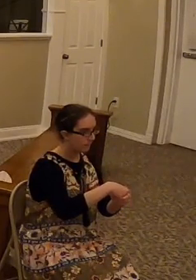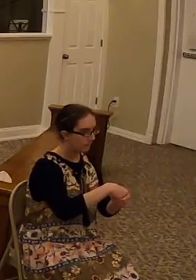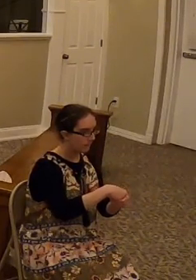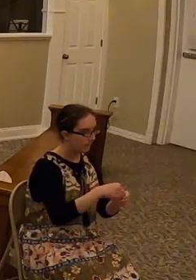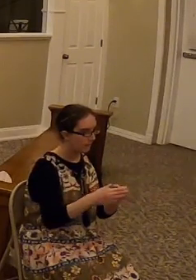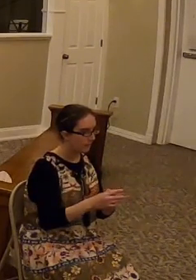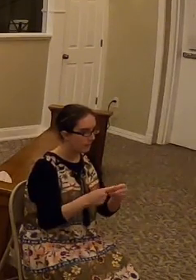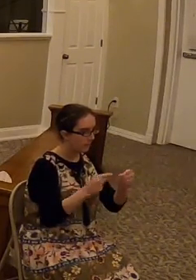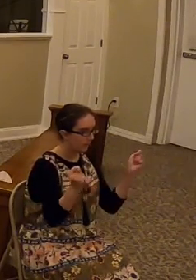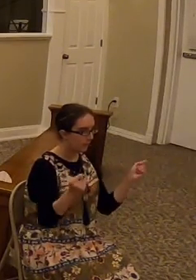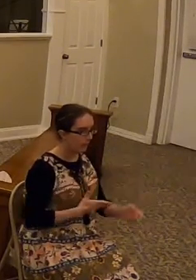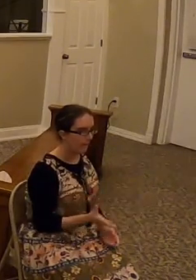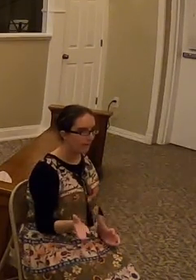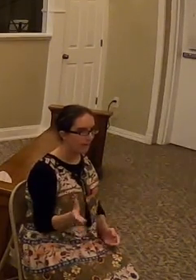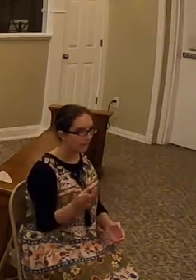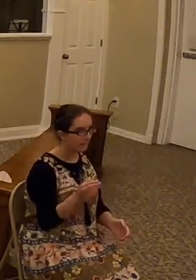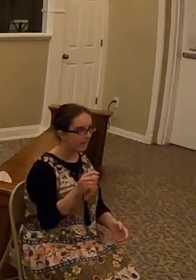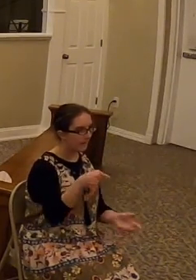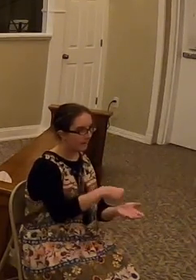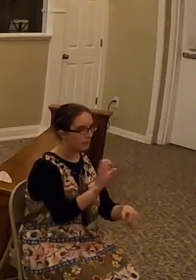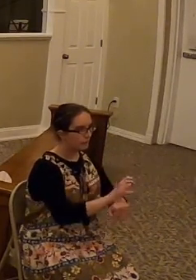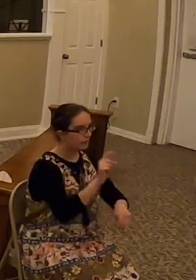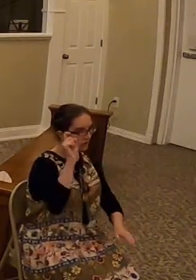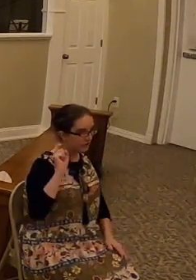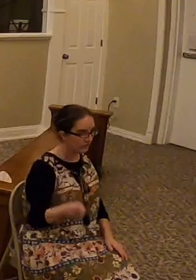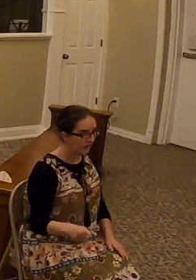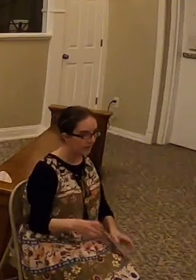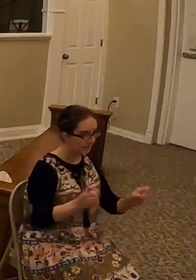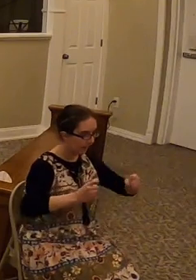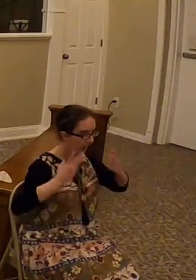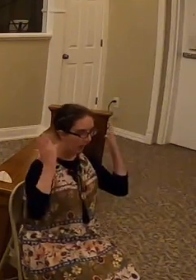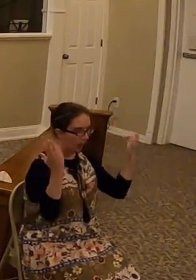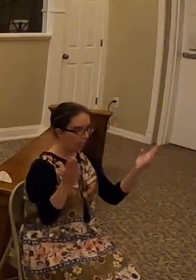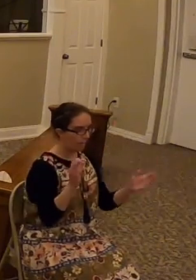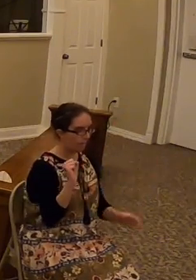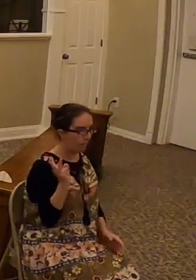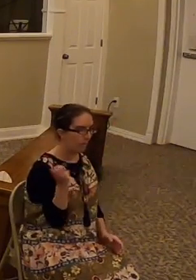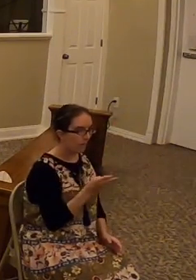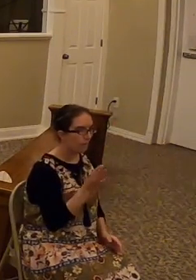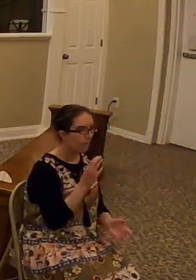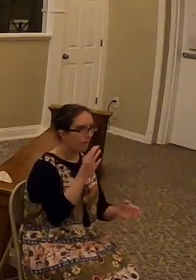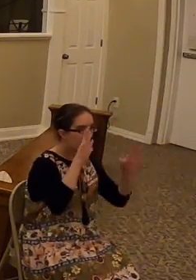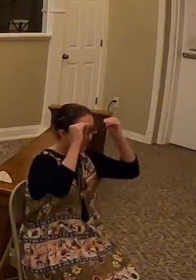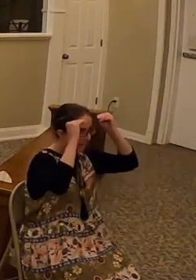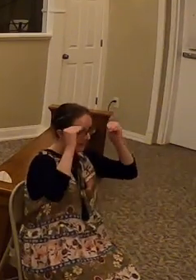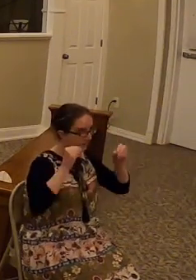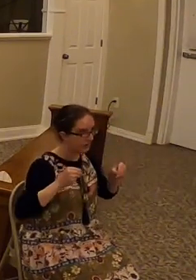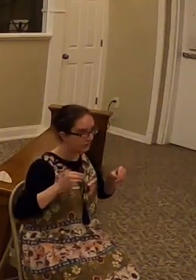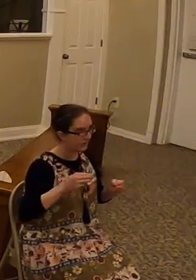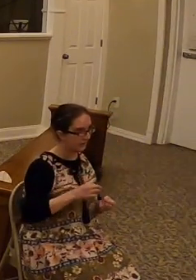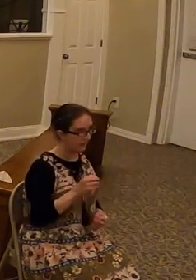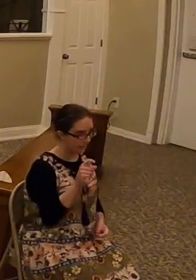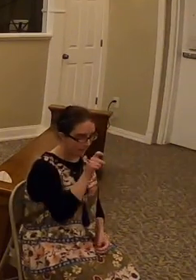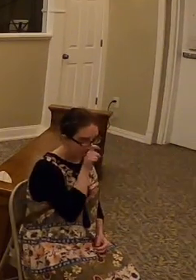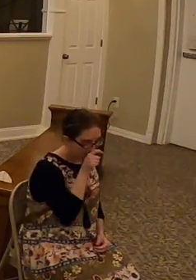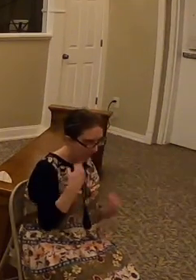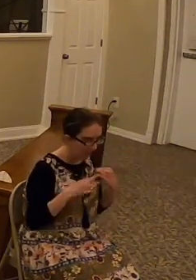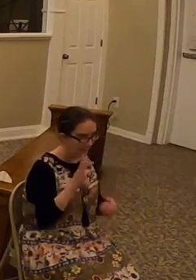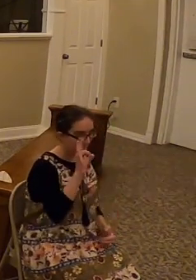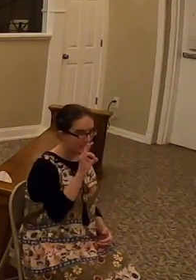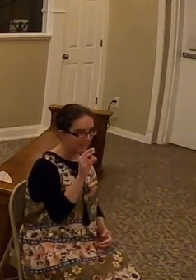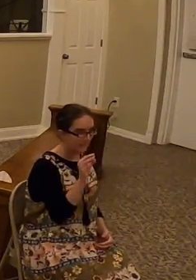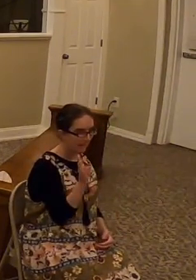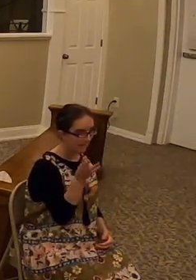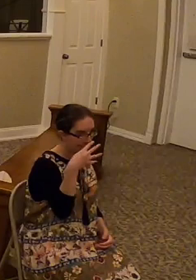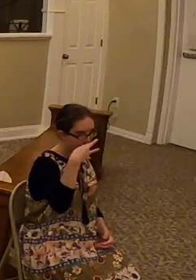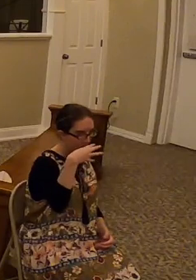some great things that this church needs. Amen? Hallelujah. So we're teaching spiritual direction. The eagle has 9 feathers on